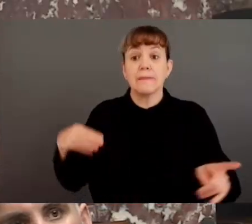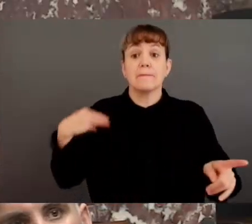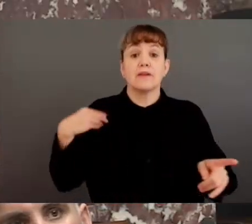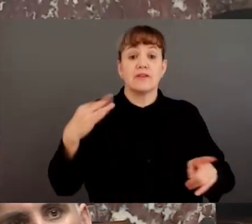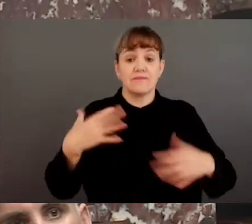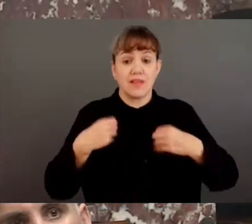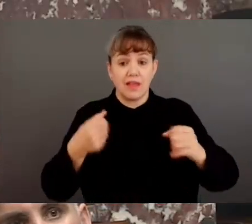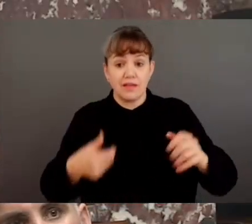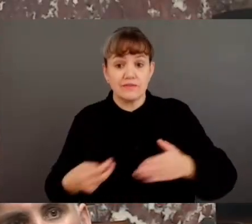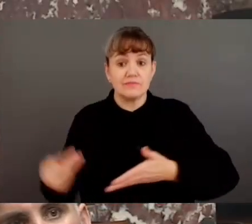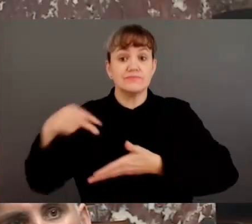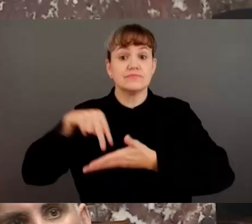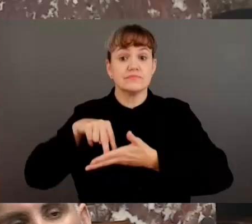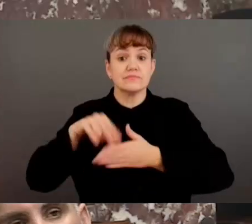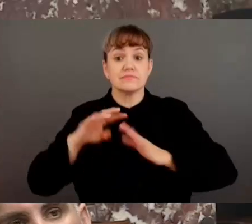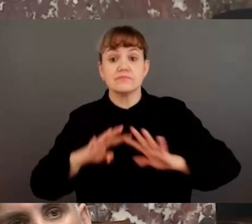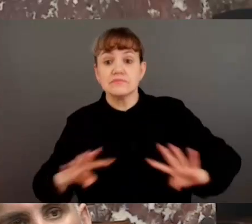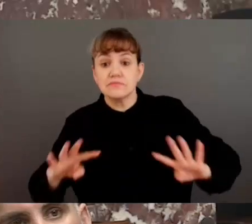say another.